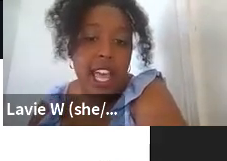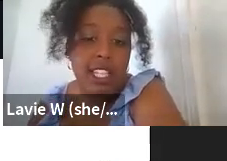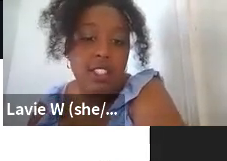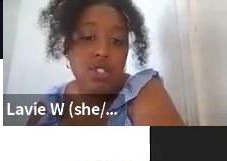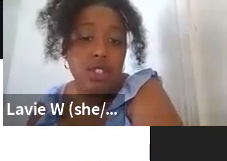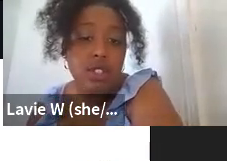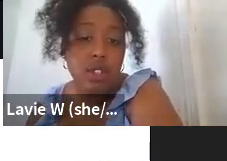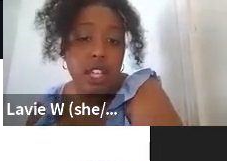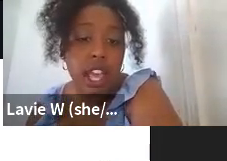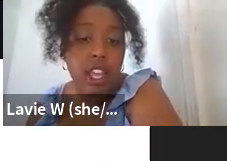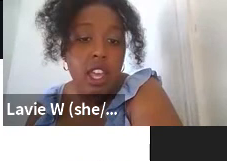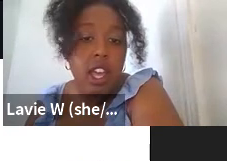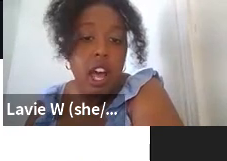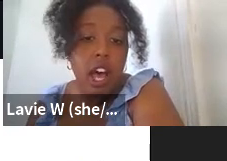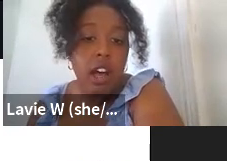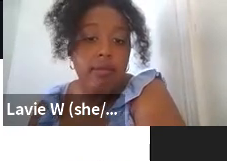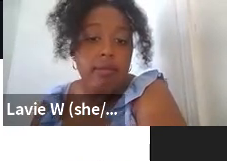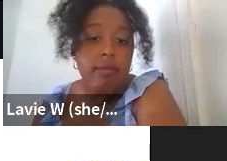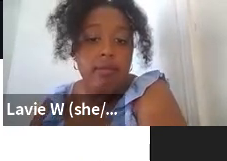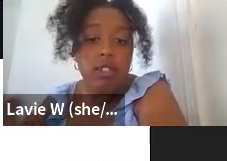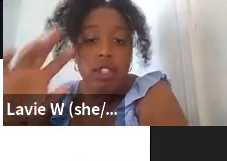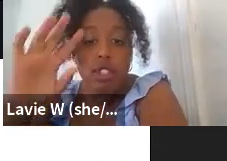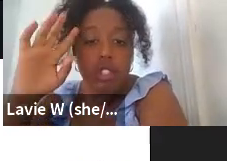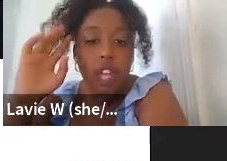dance act in Cirque du Soleil,